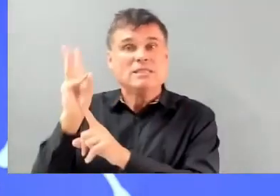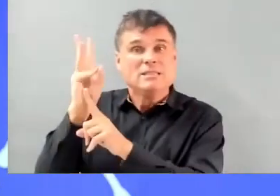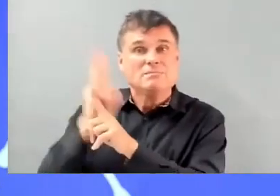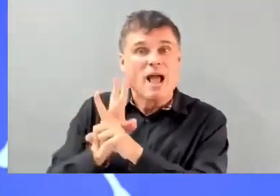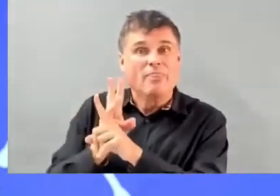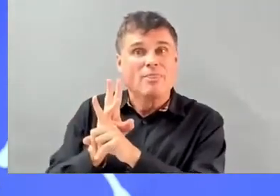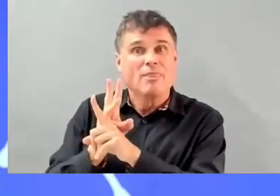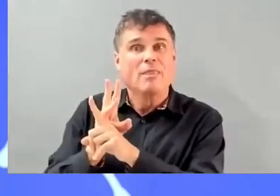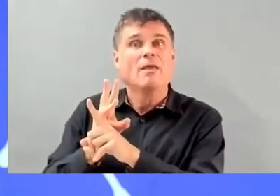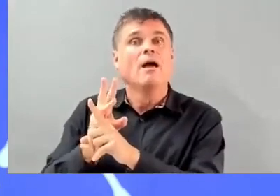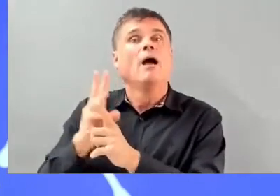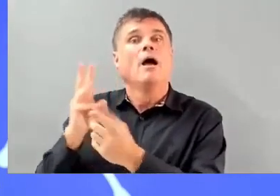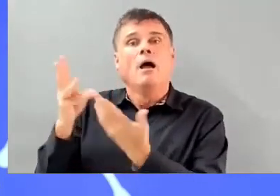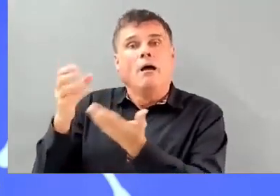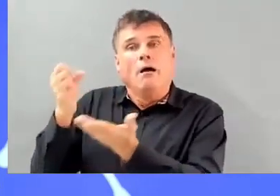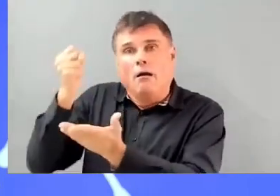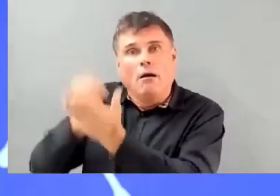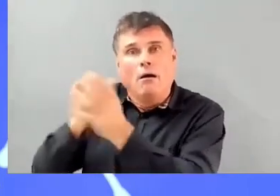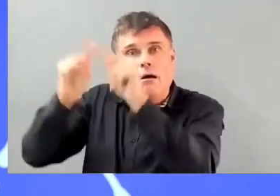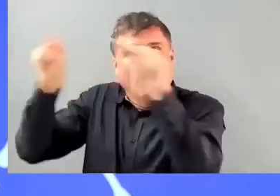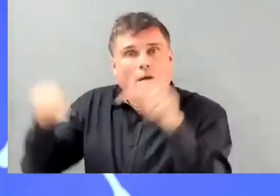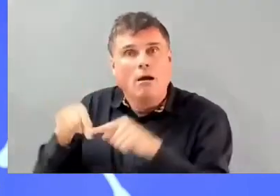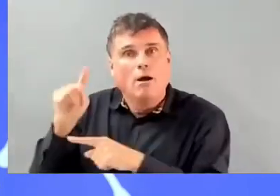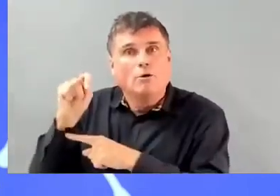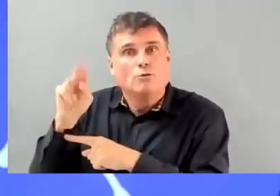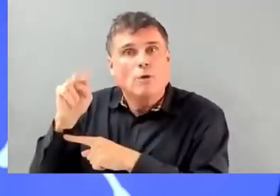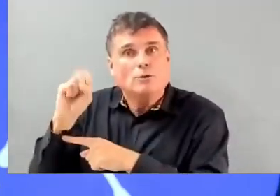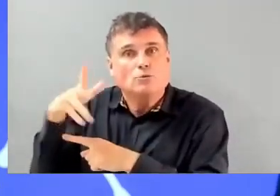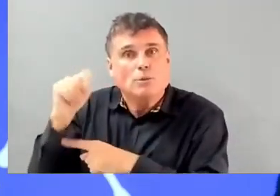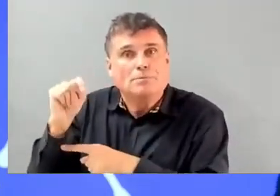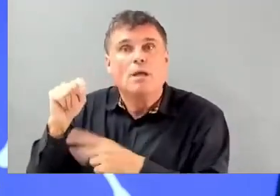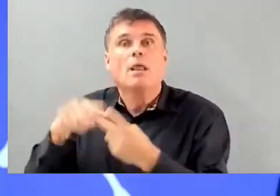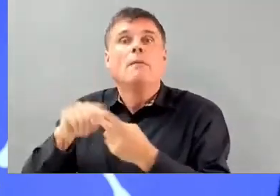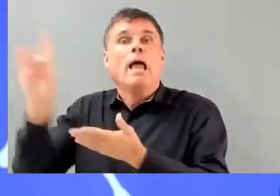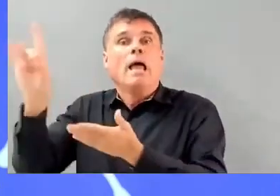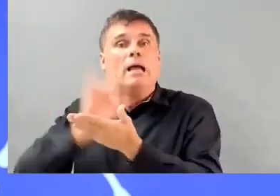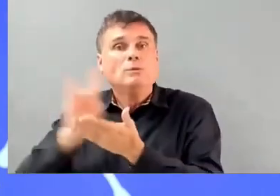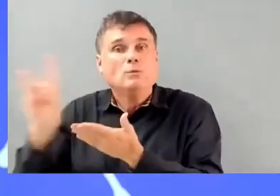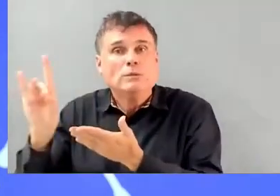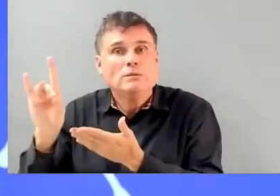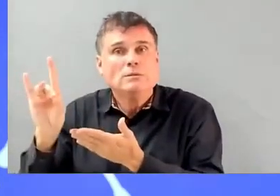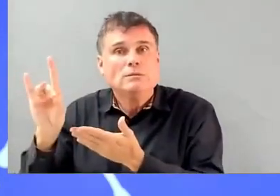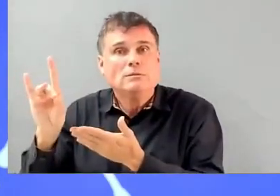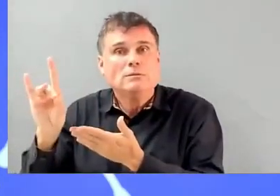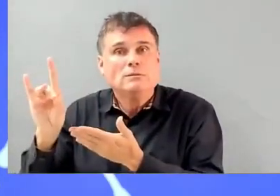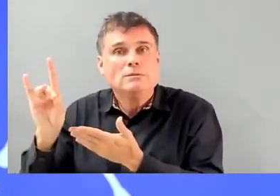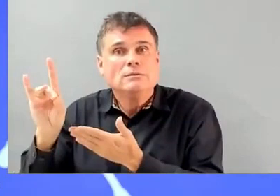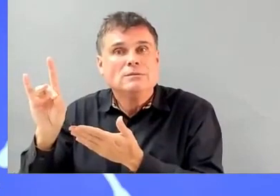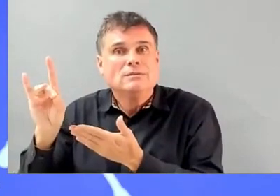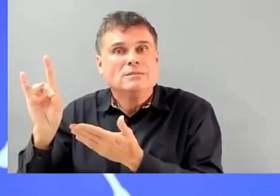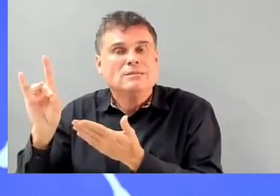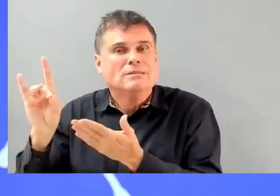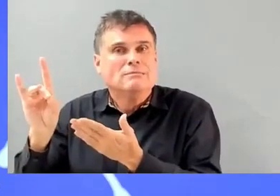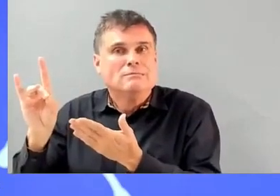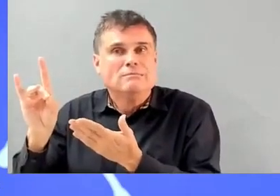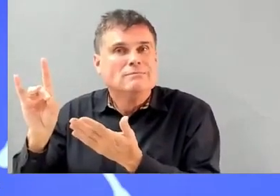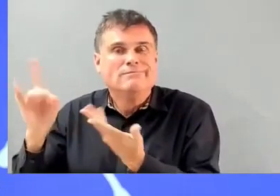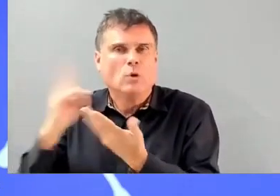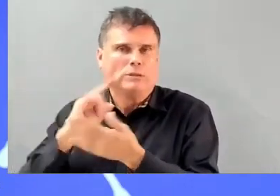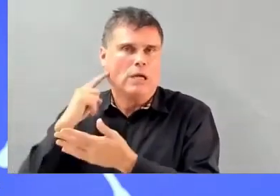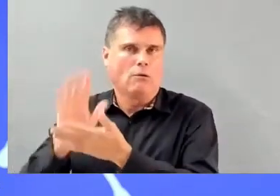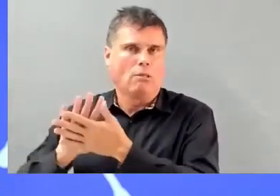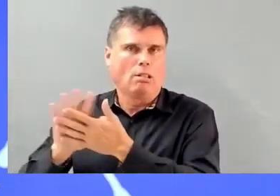8 weeks to obtain test scores. For someone who was educated in the United Kingdom, it could be at least a year